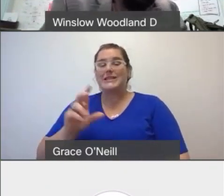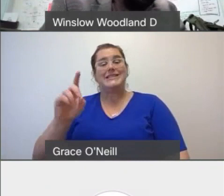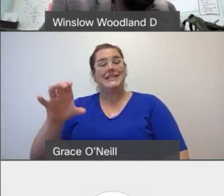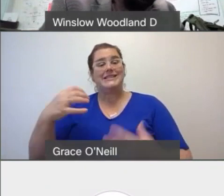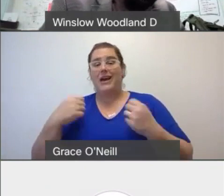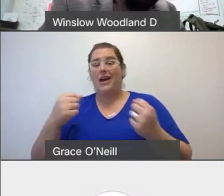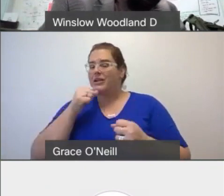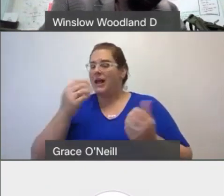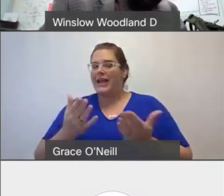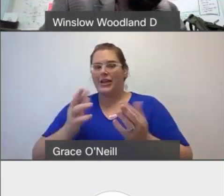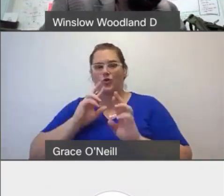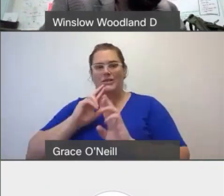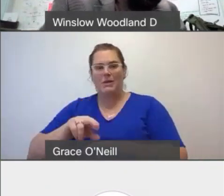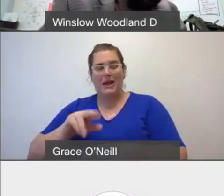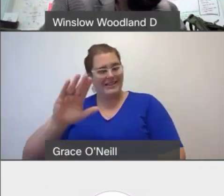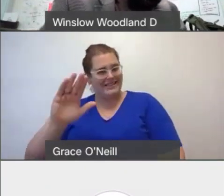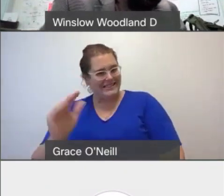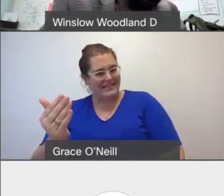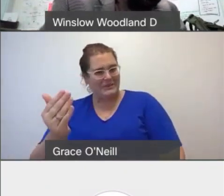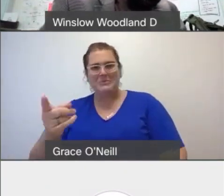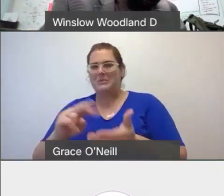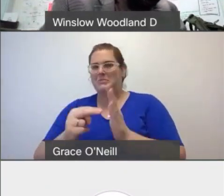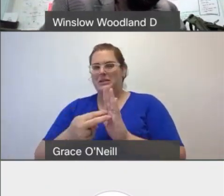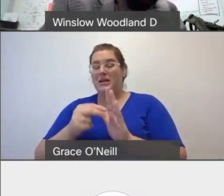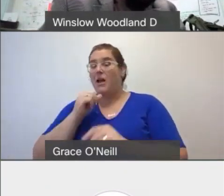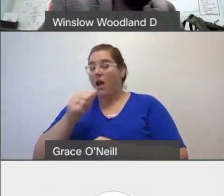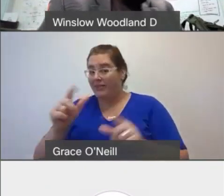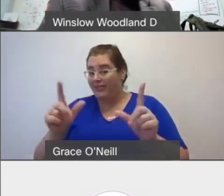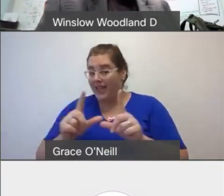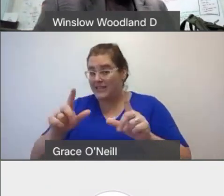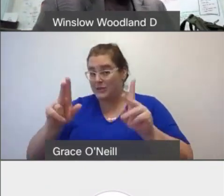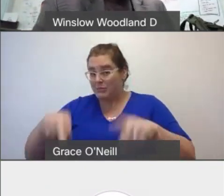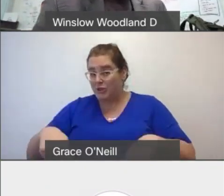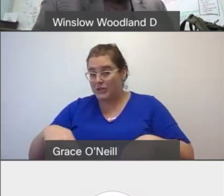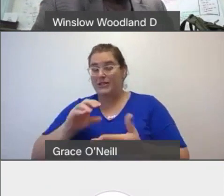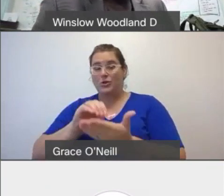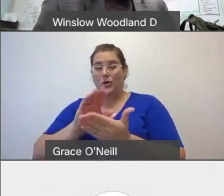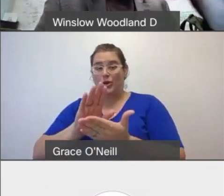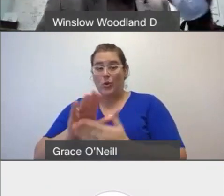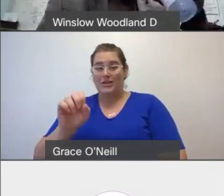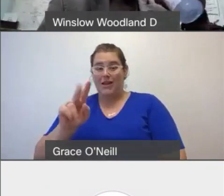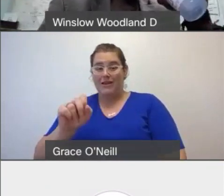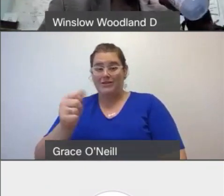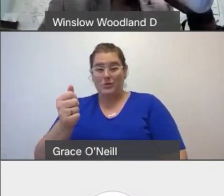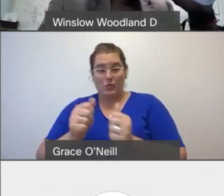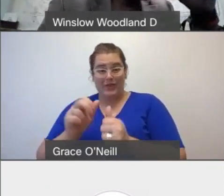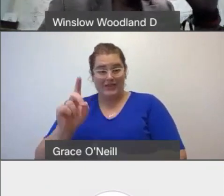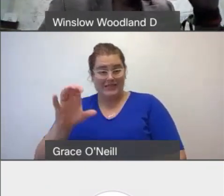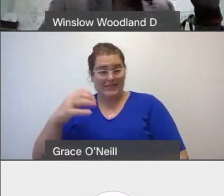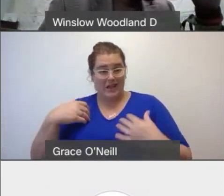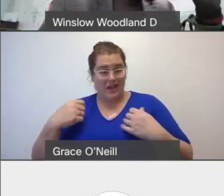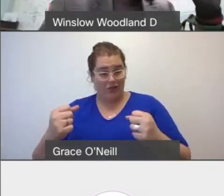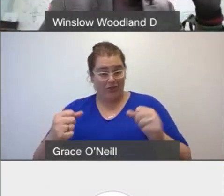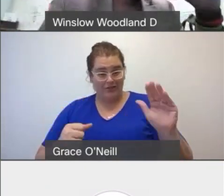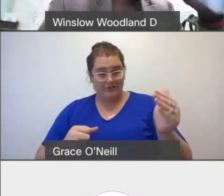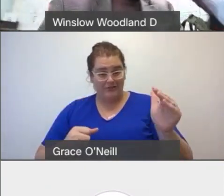It seems to me it's an unlicensed person who's recording their status with DC Health. If the person